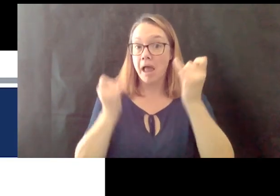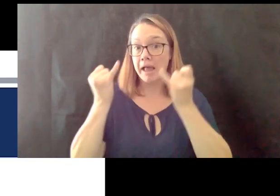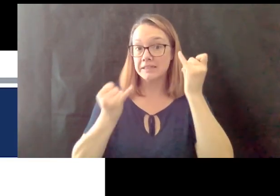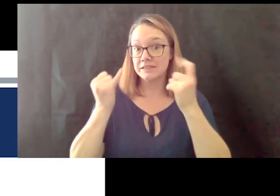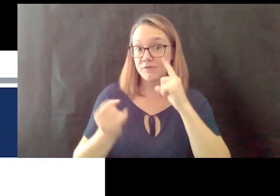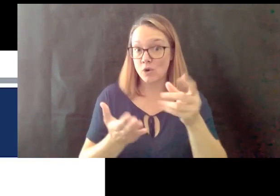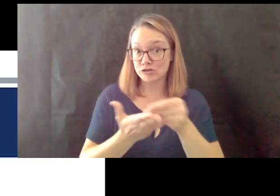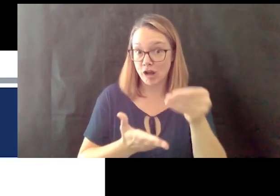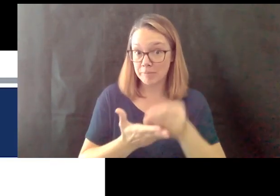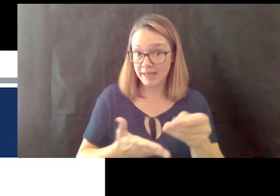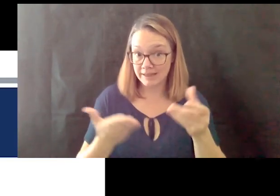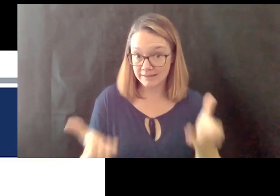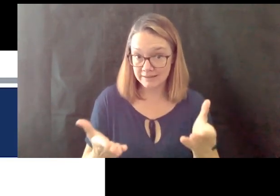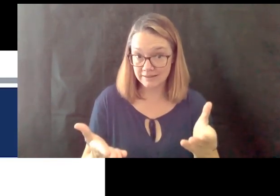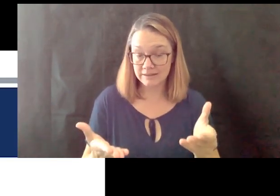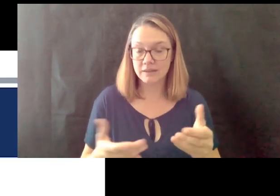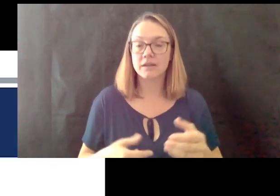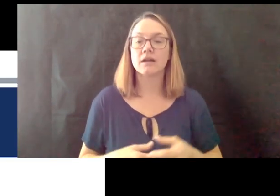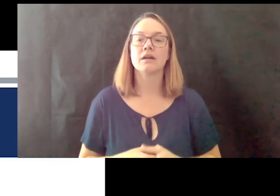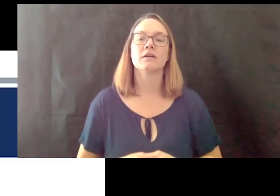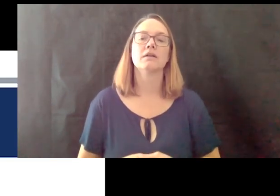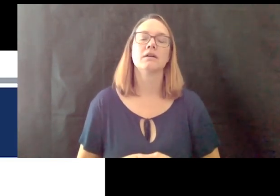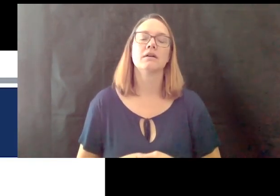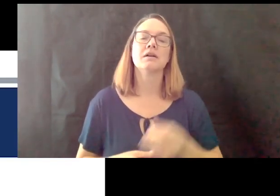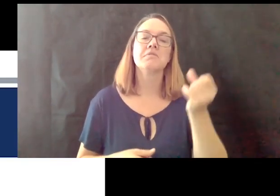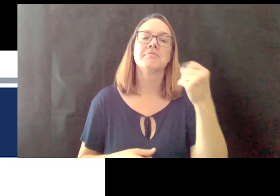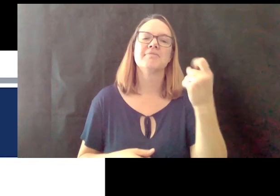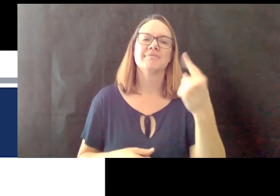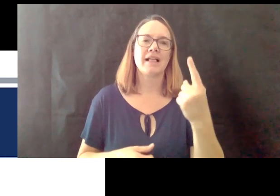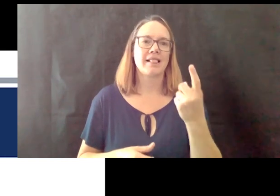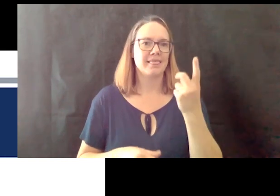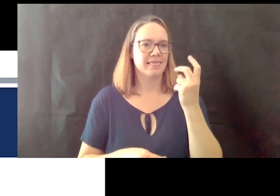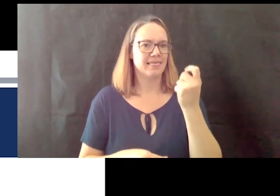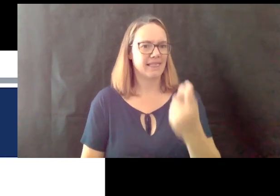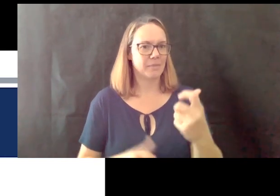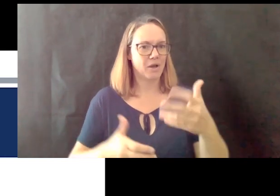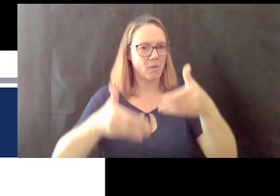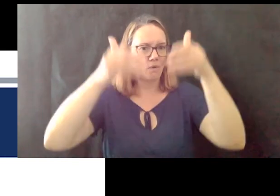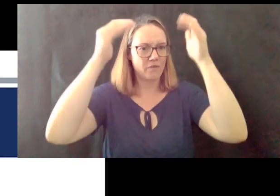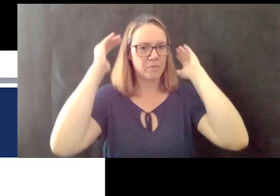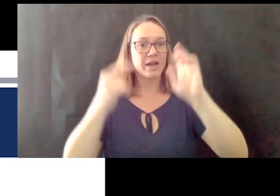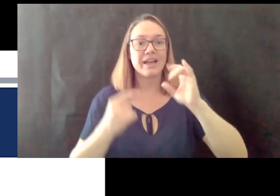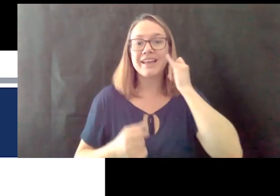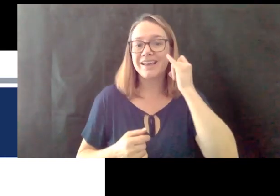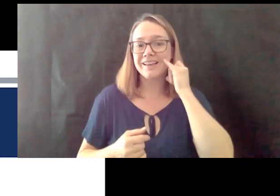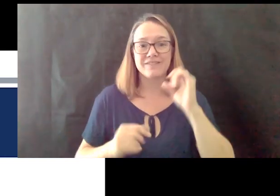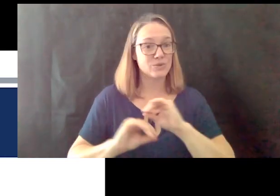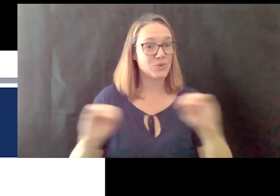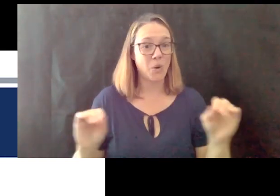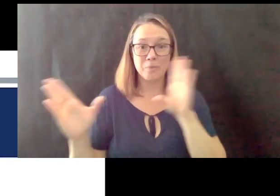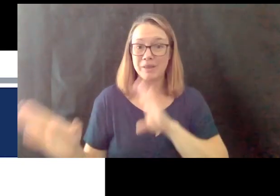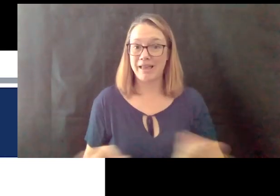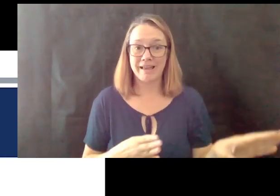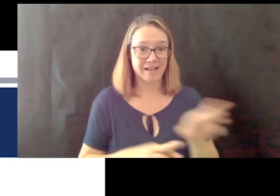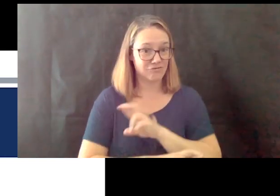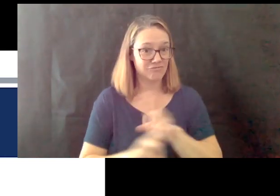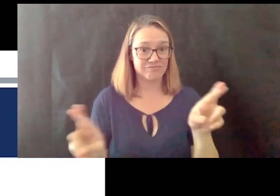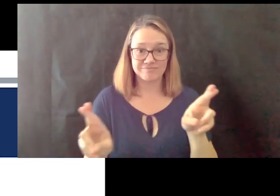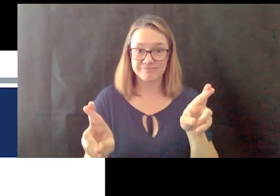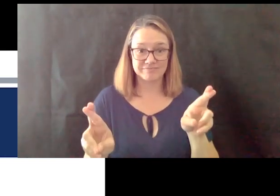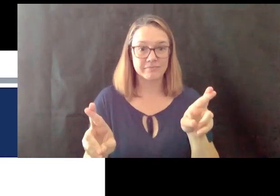So a couple of grocery shopping tips for you guys. Obviously, navigating grocery store can be sort of daunting when you don't have a